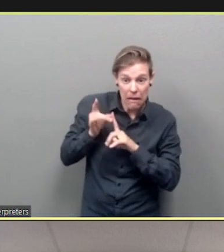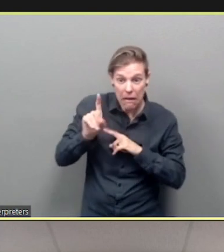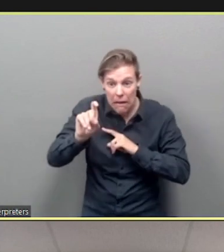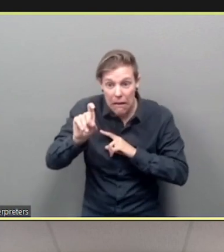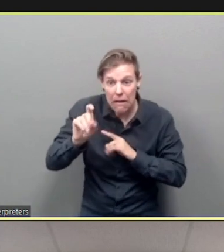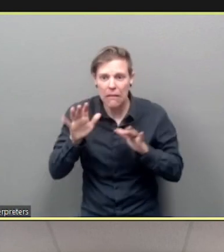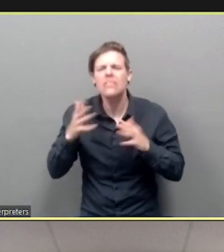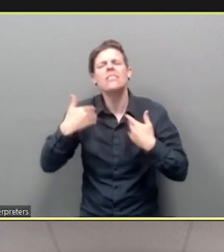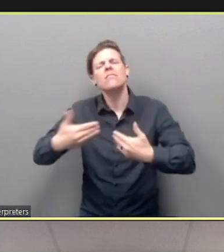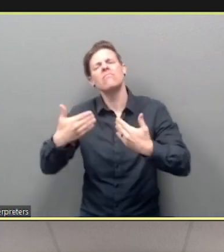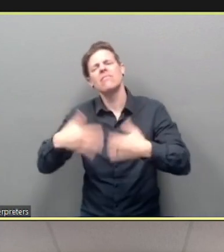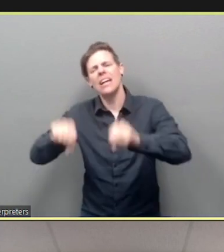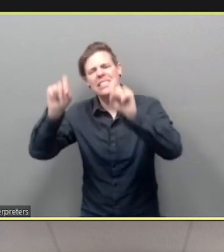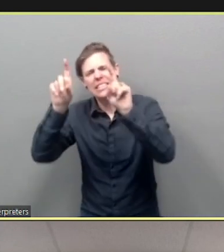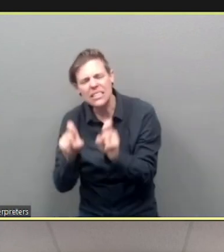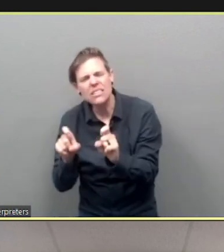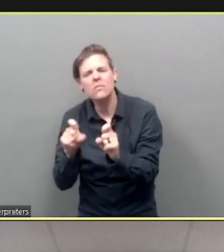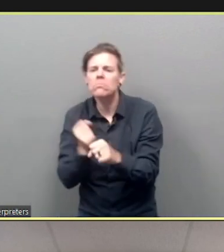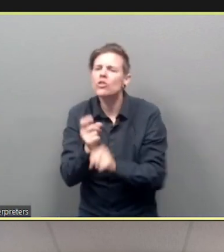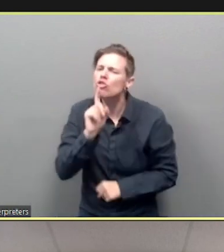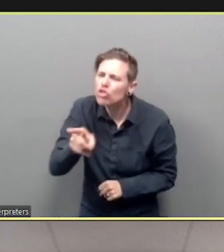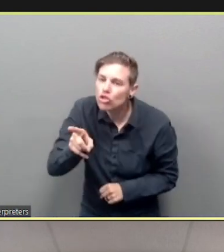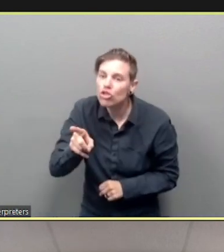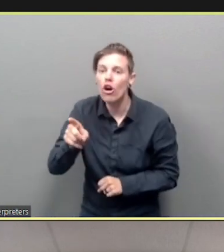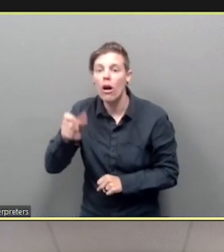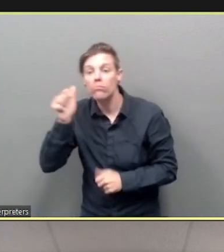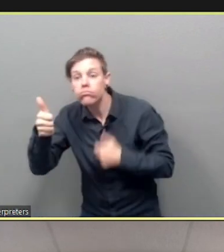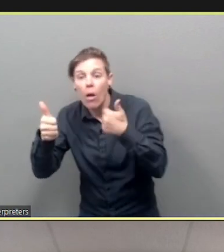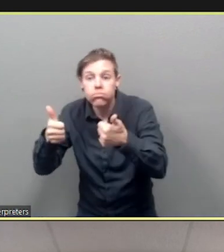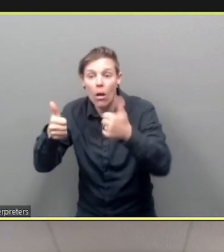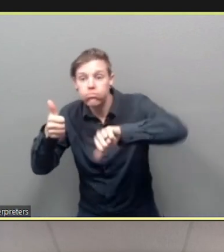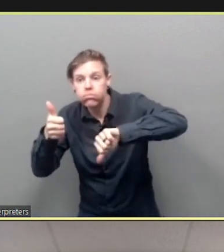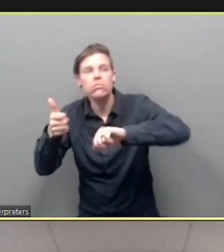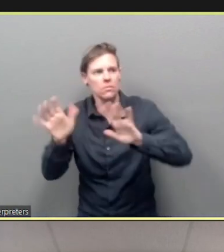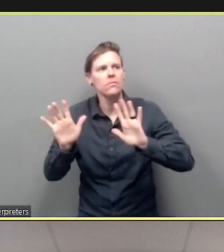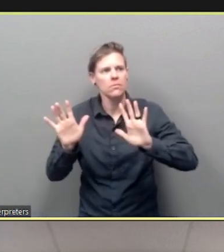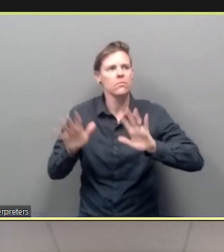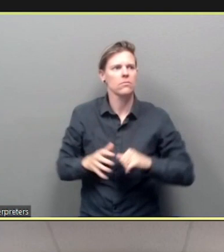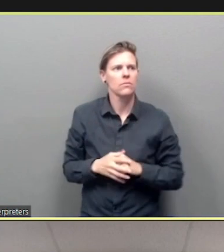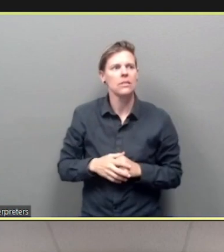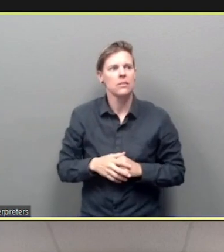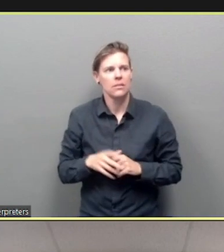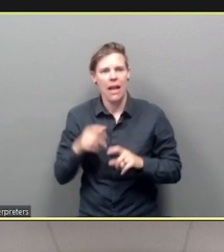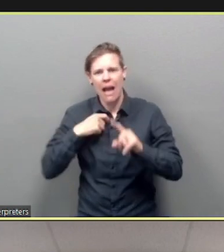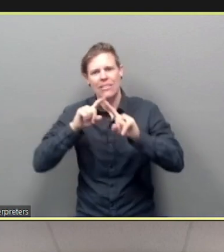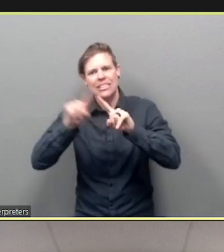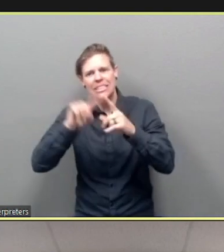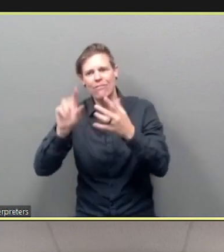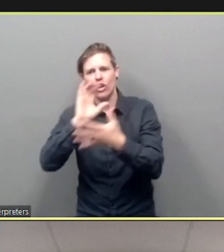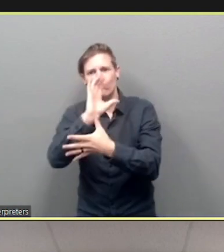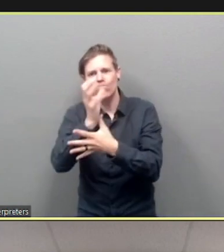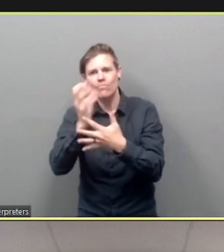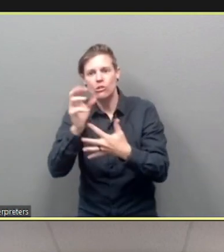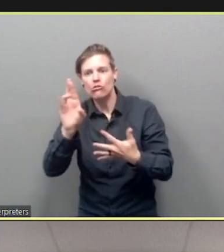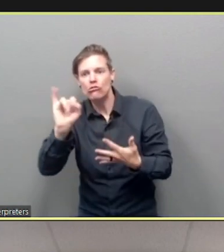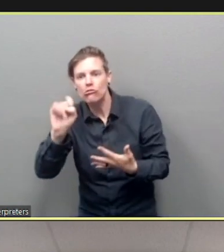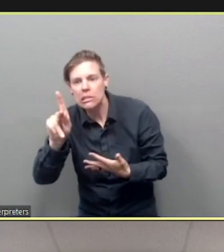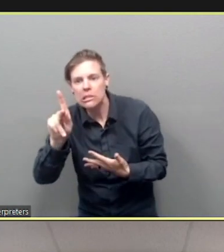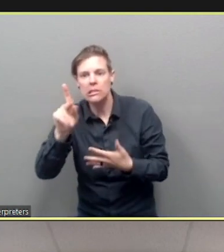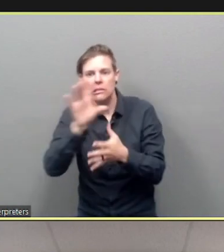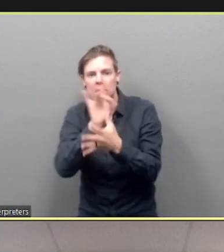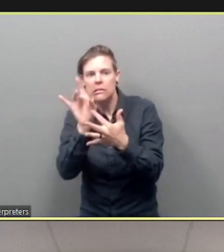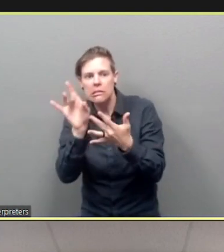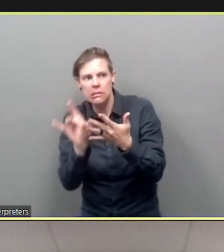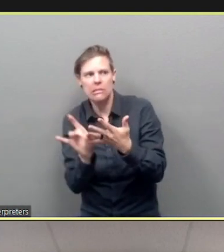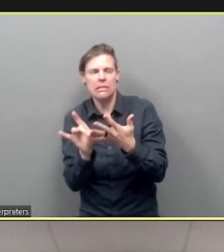have symptoms and risk factors, obesity on its own, being over 65, or any one of the many, the 30, I